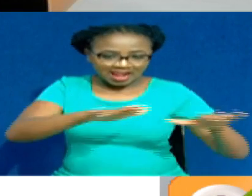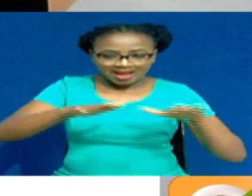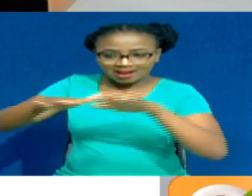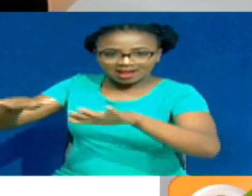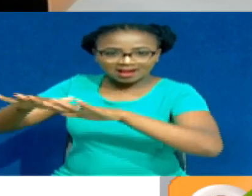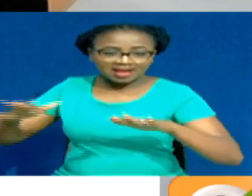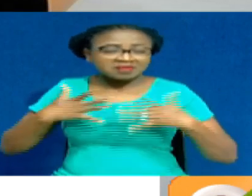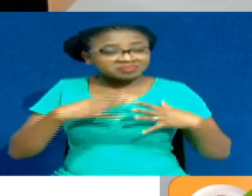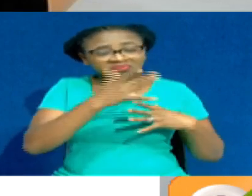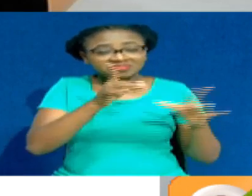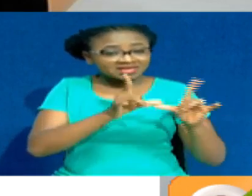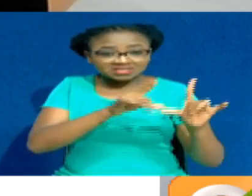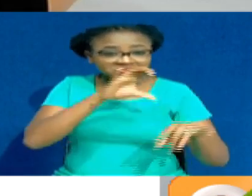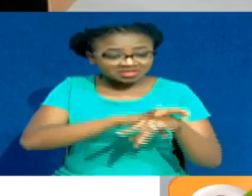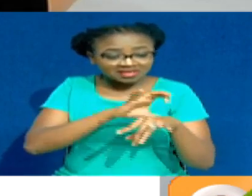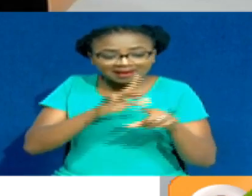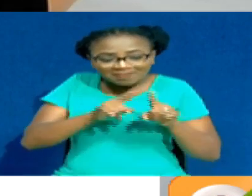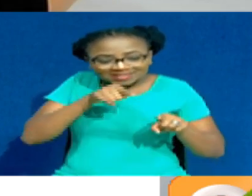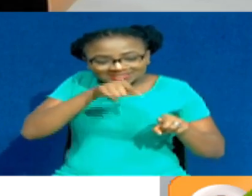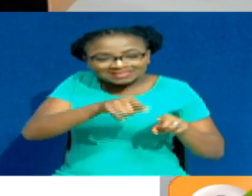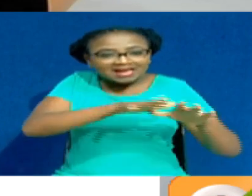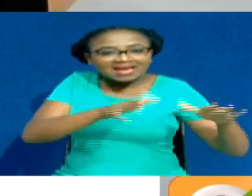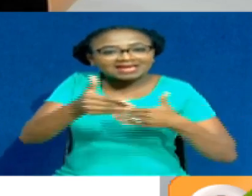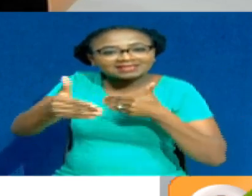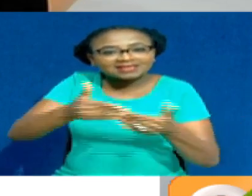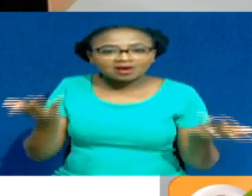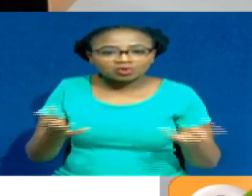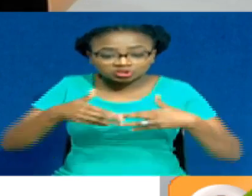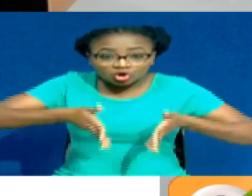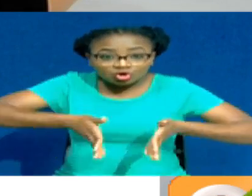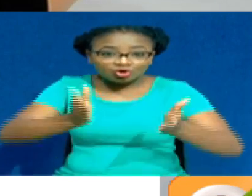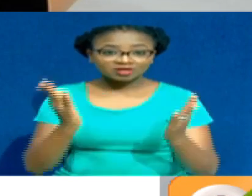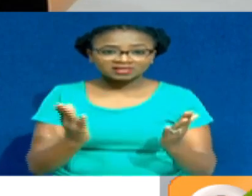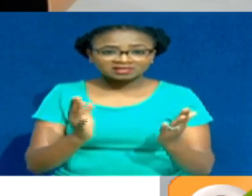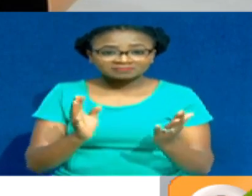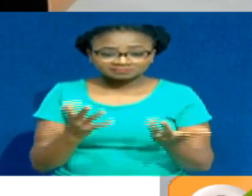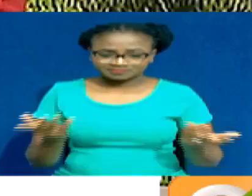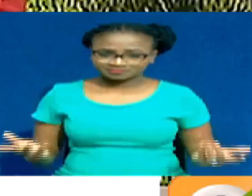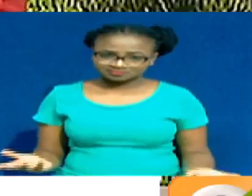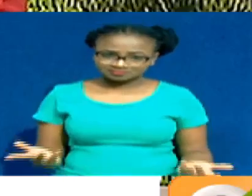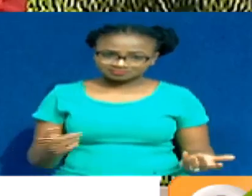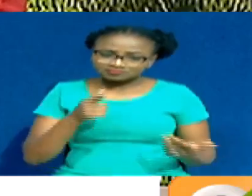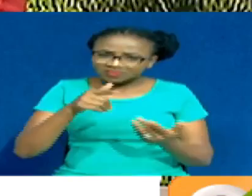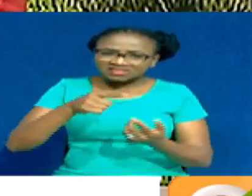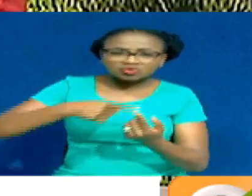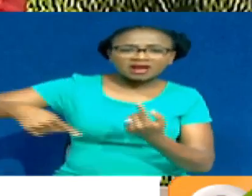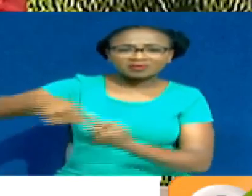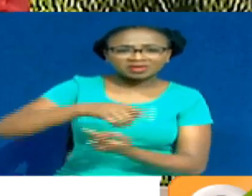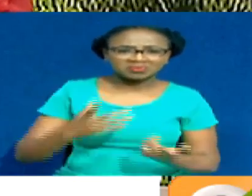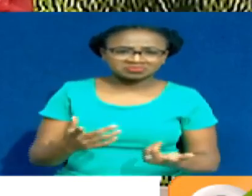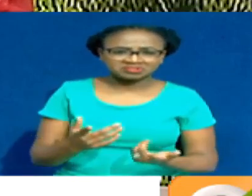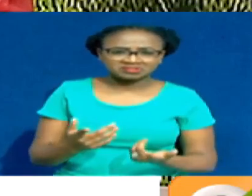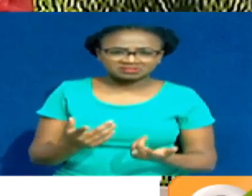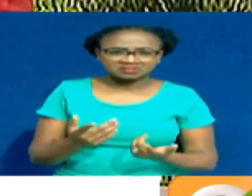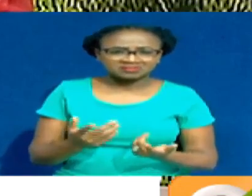reason. Because how do you put such a thing on the platform, Wahiga? When you search, why do you want to see a parcel of land that is on a roundabout or on